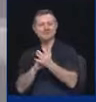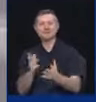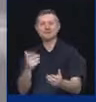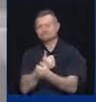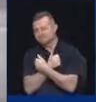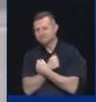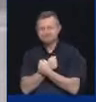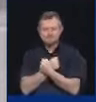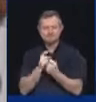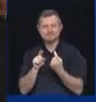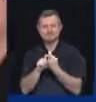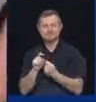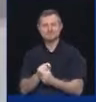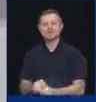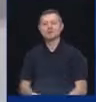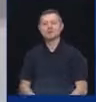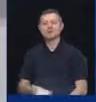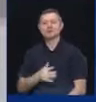Beautiful.